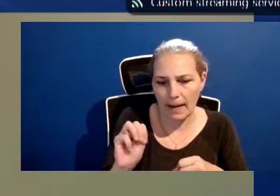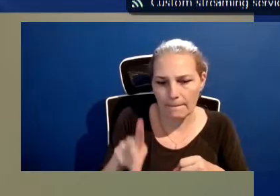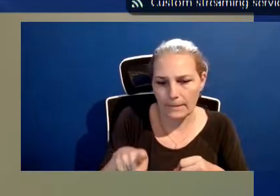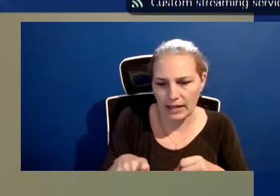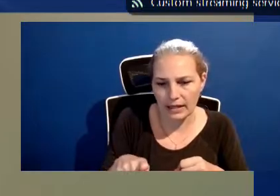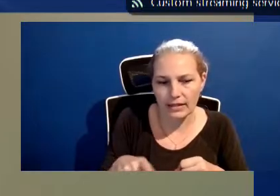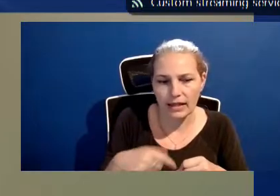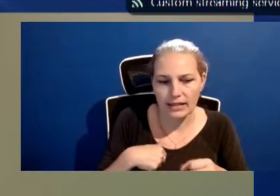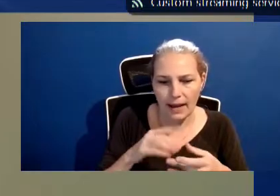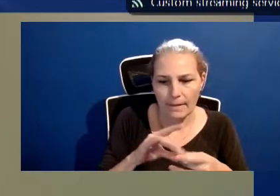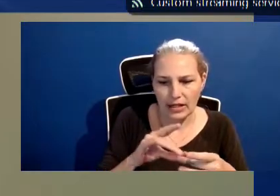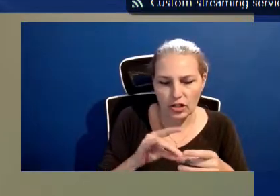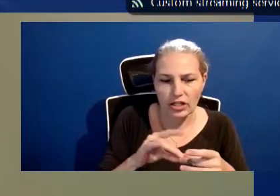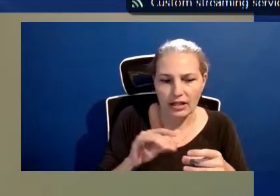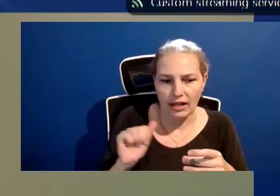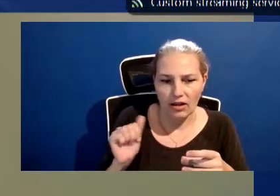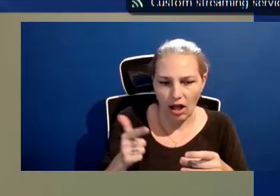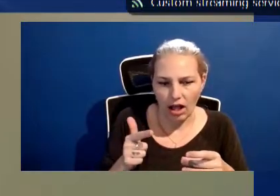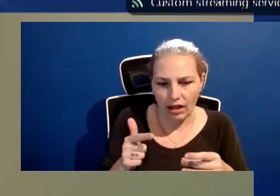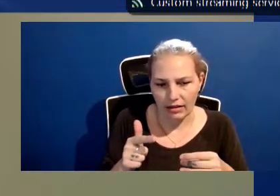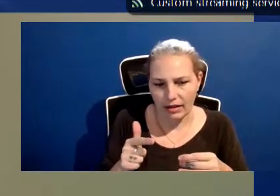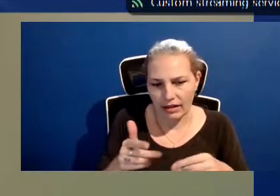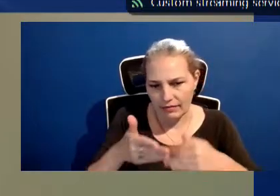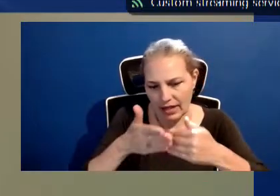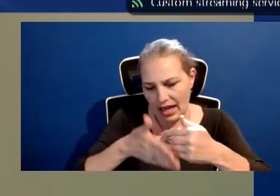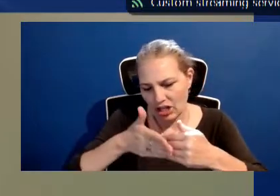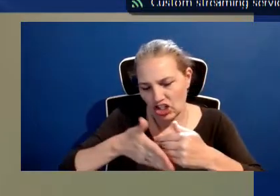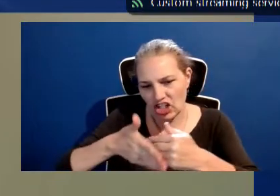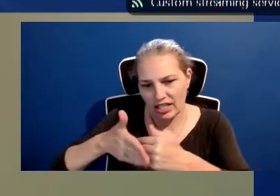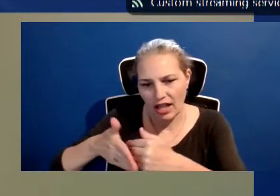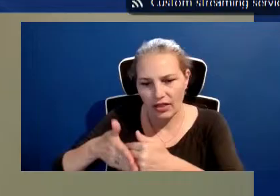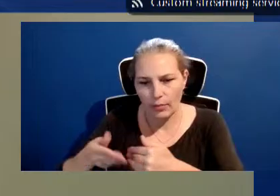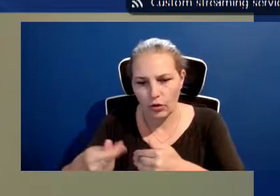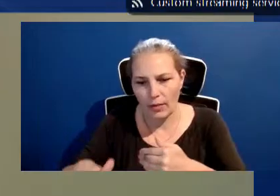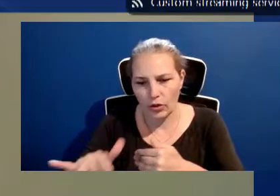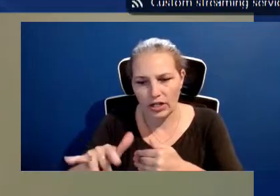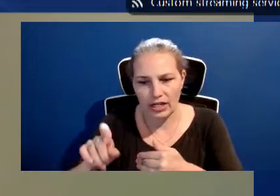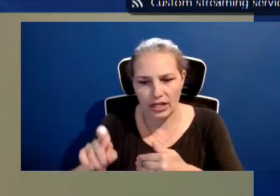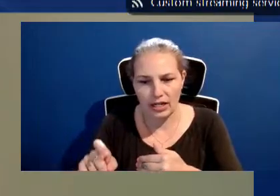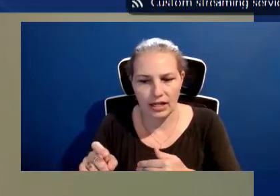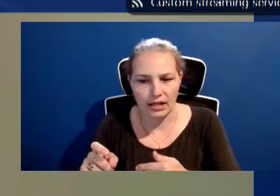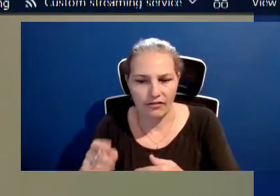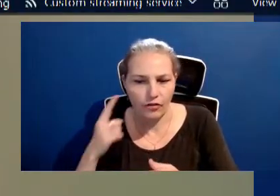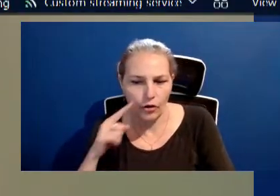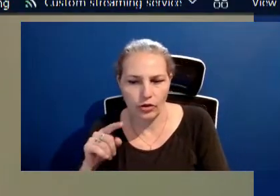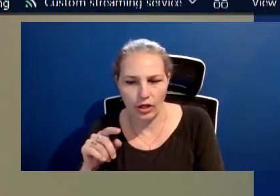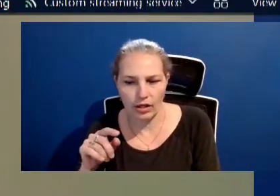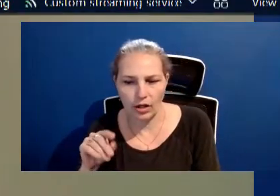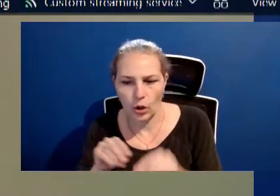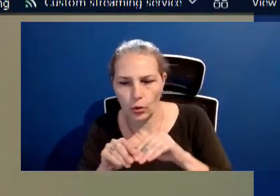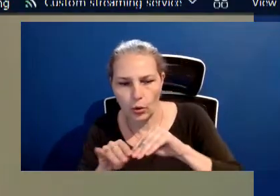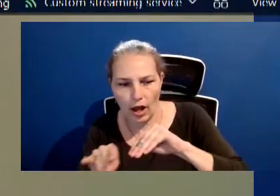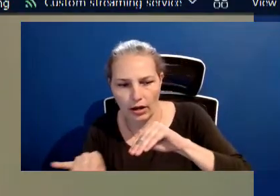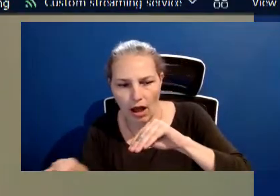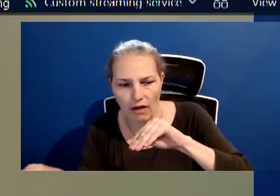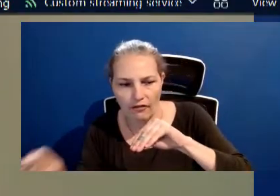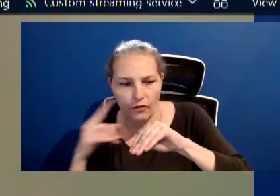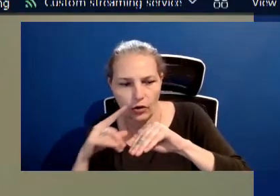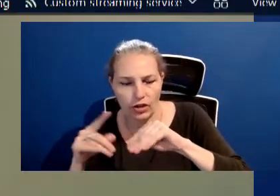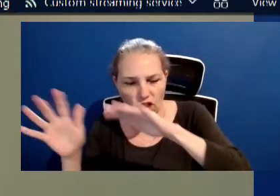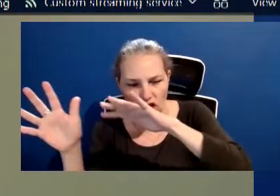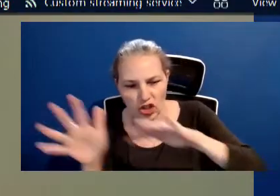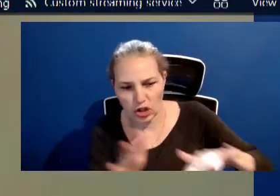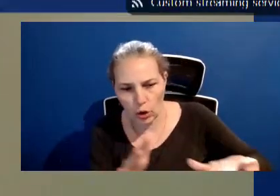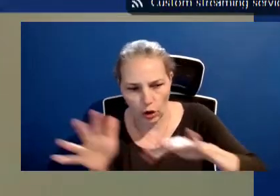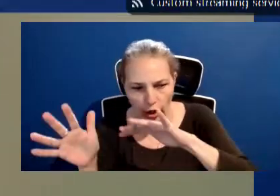runoff into the storm drains, those have to be maintained. You also have to make sure that the fencing that was put up around your property,